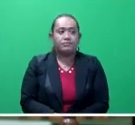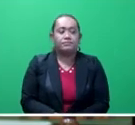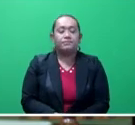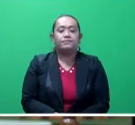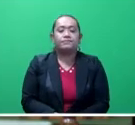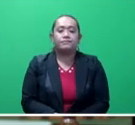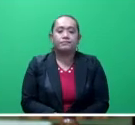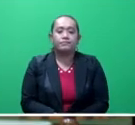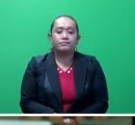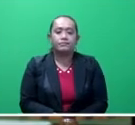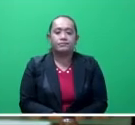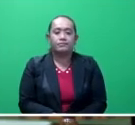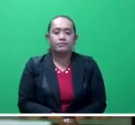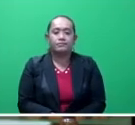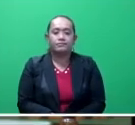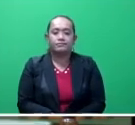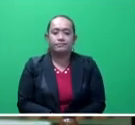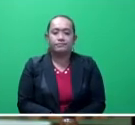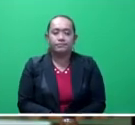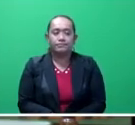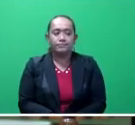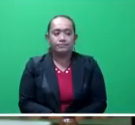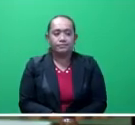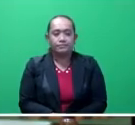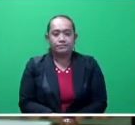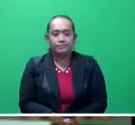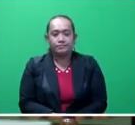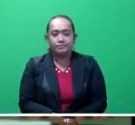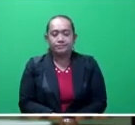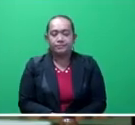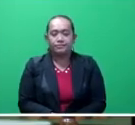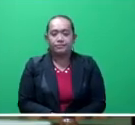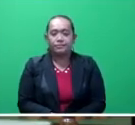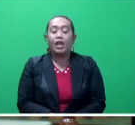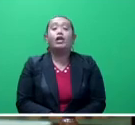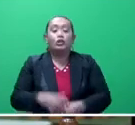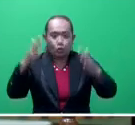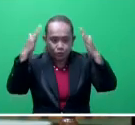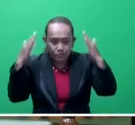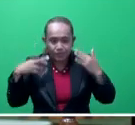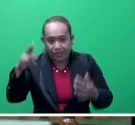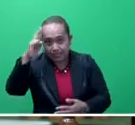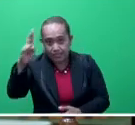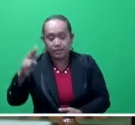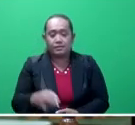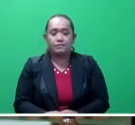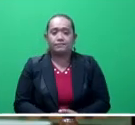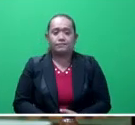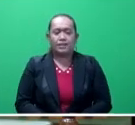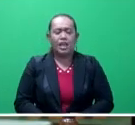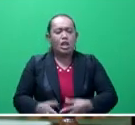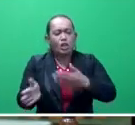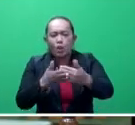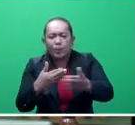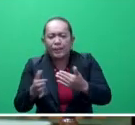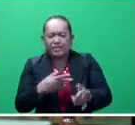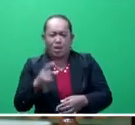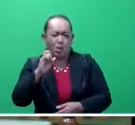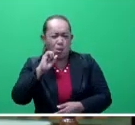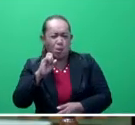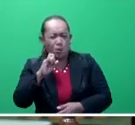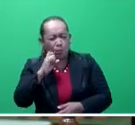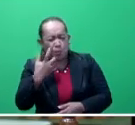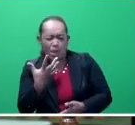Mr. Speaker, sir, Despite massive reductions in fiscal